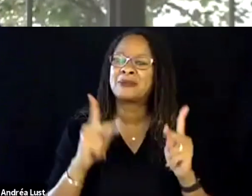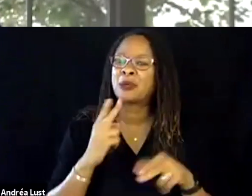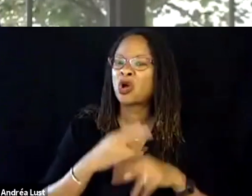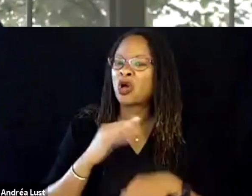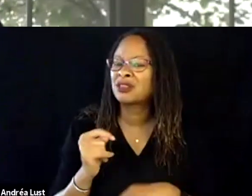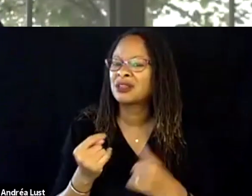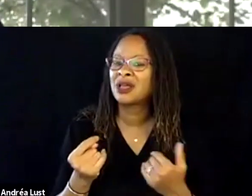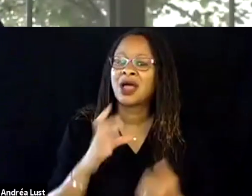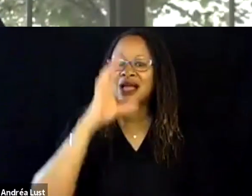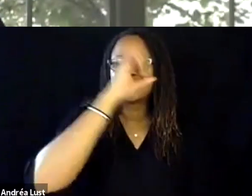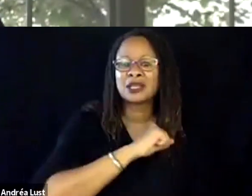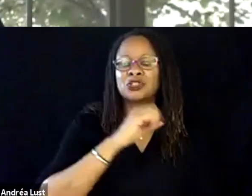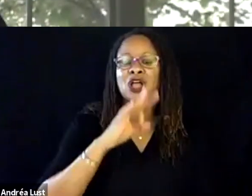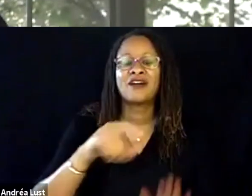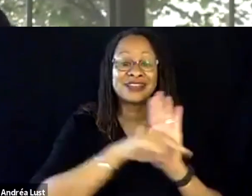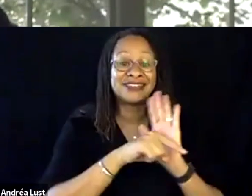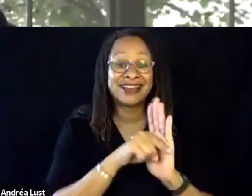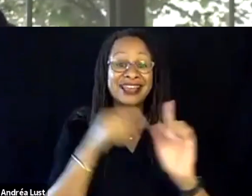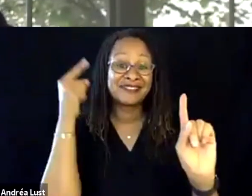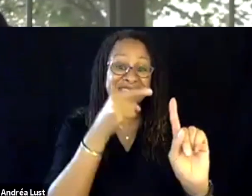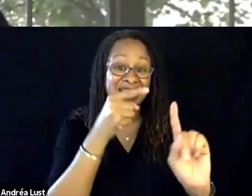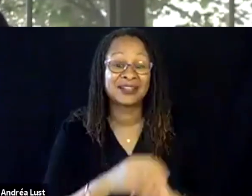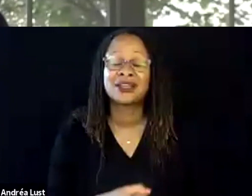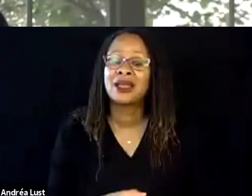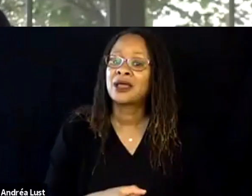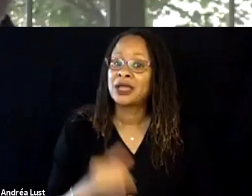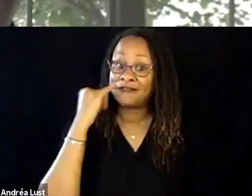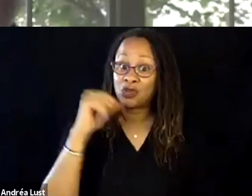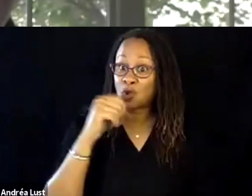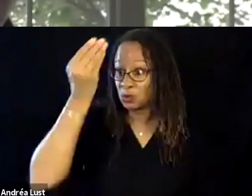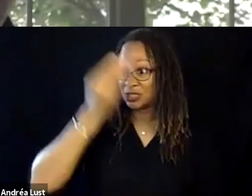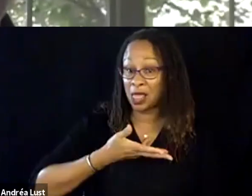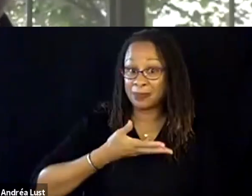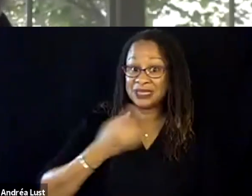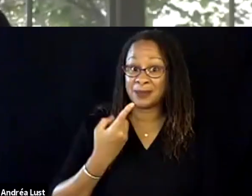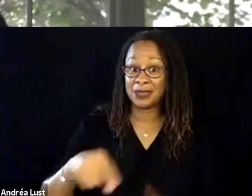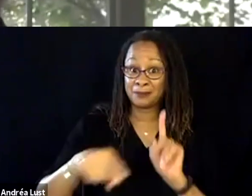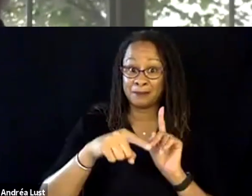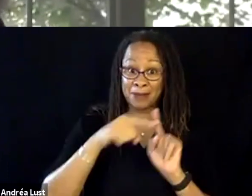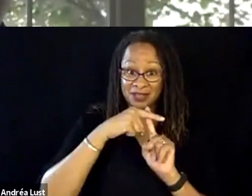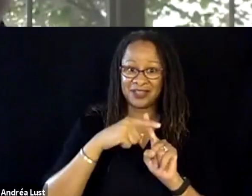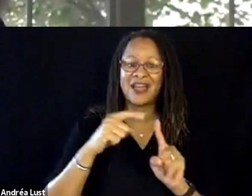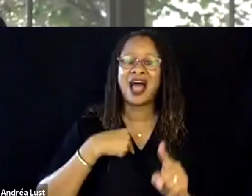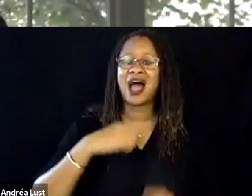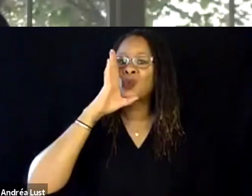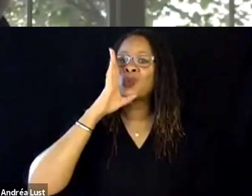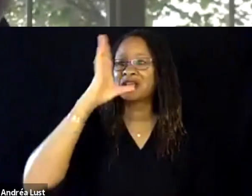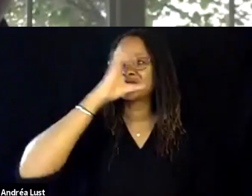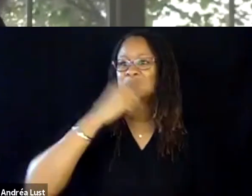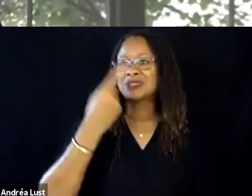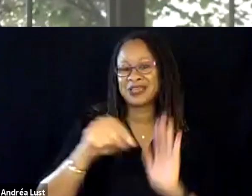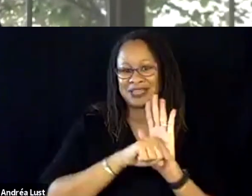the assumption of negative intent, which means if you don't tell me something positive, I will assume something negative. And it's how human brains work, and it's